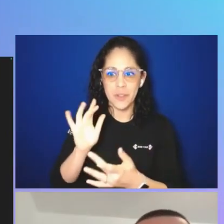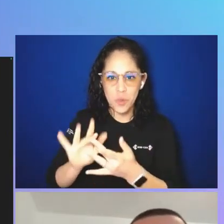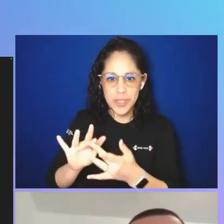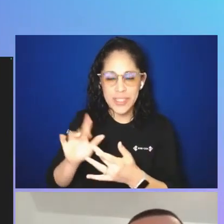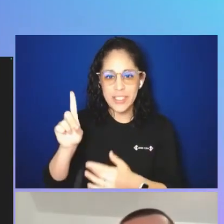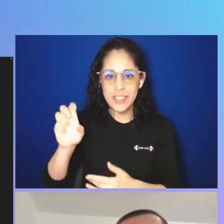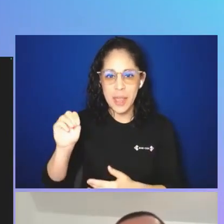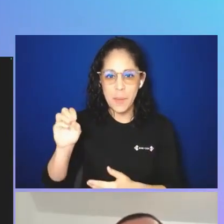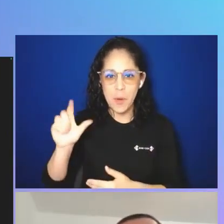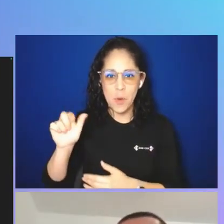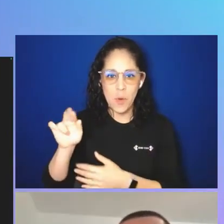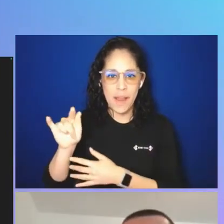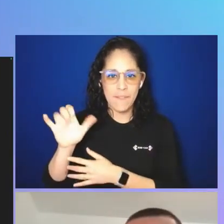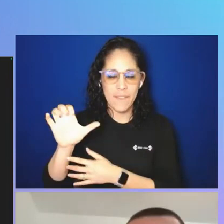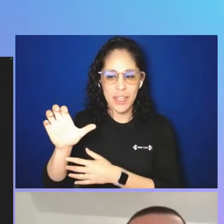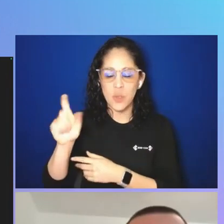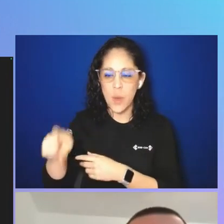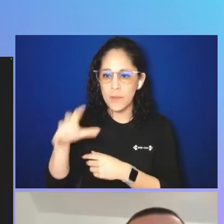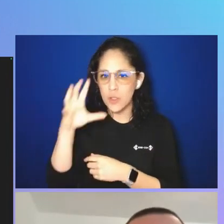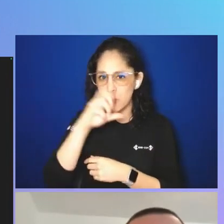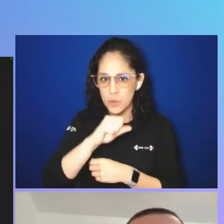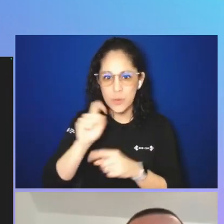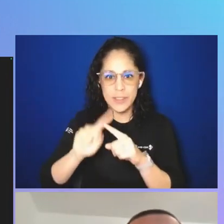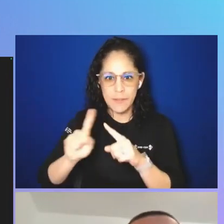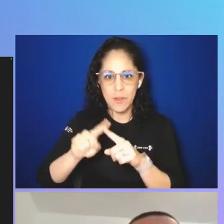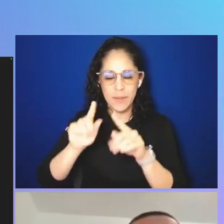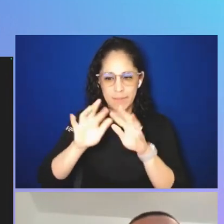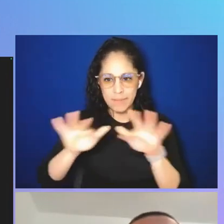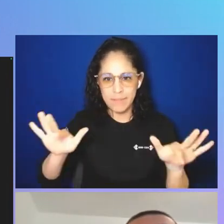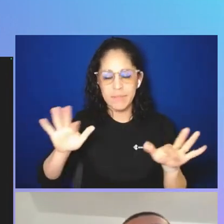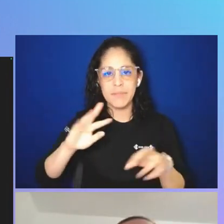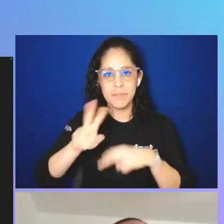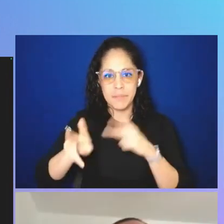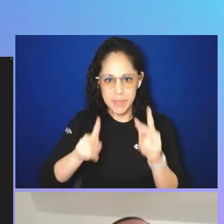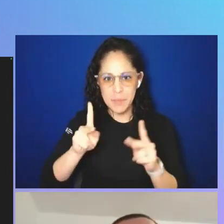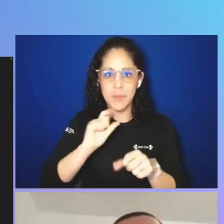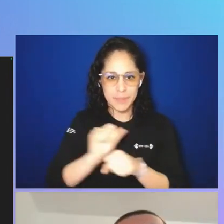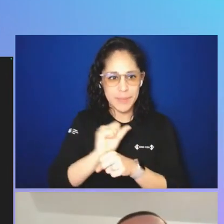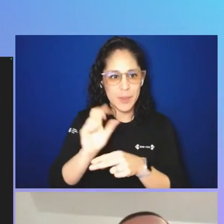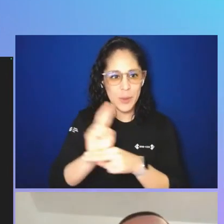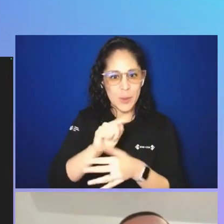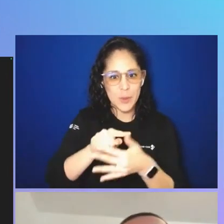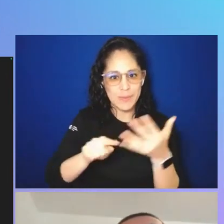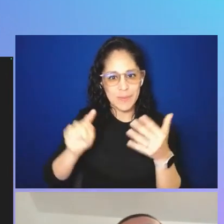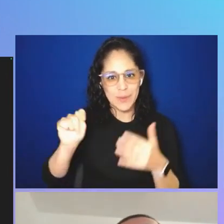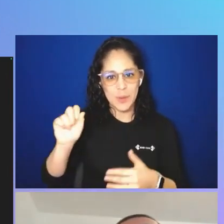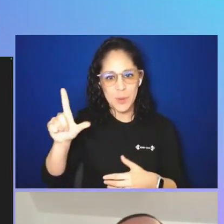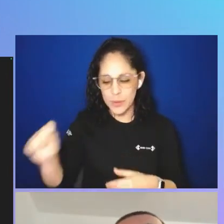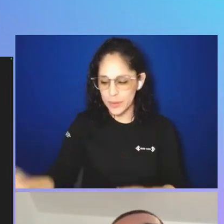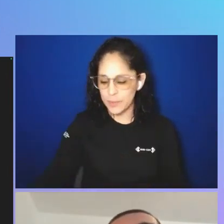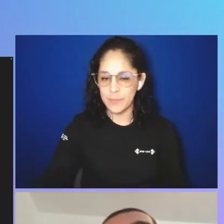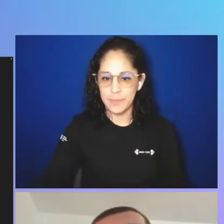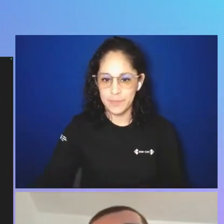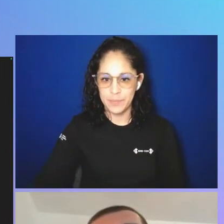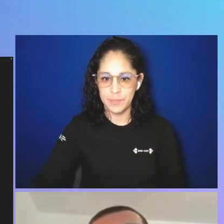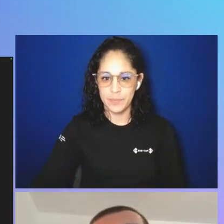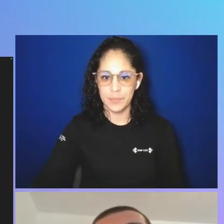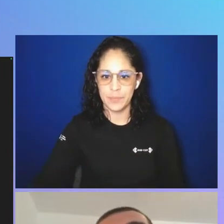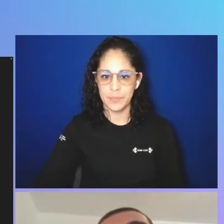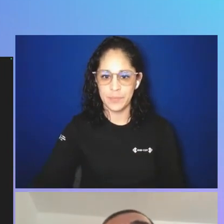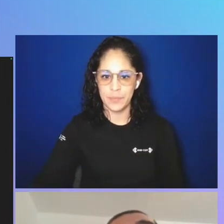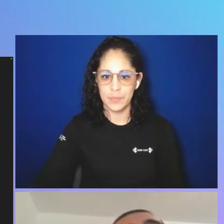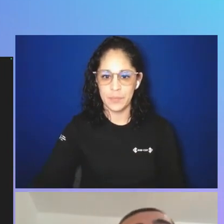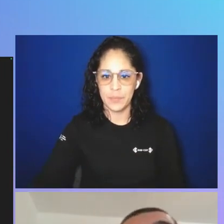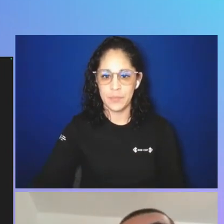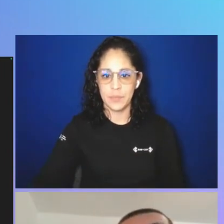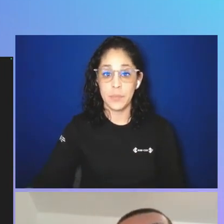kinds of people use these tools, and that's kind of the point. No, so the real lesson is design for the tools,